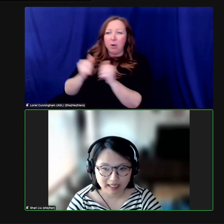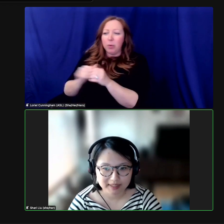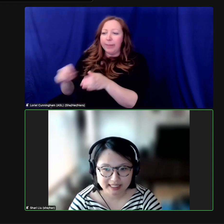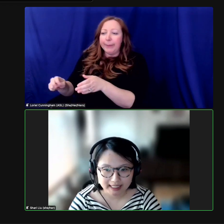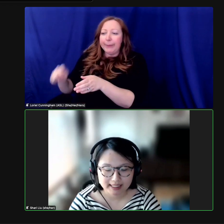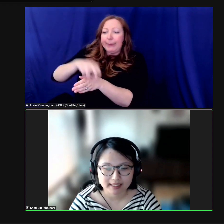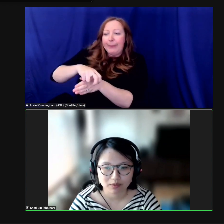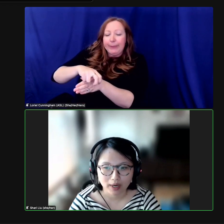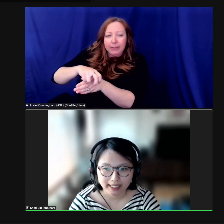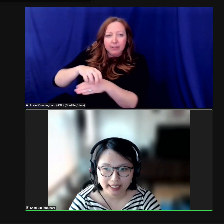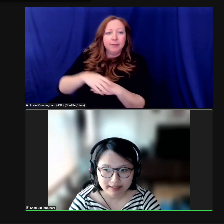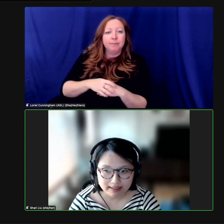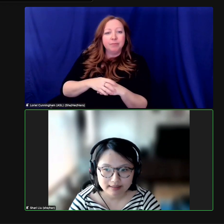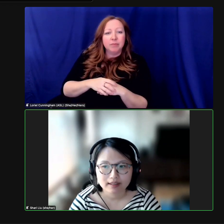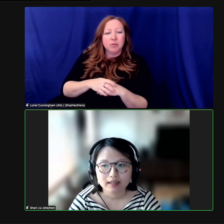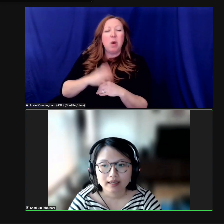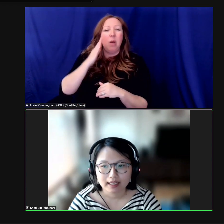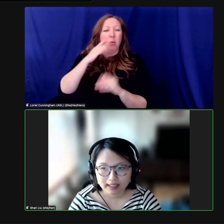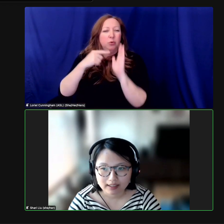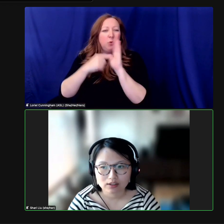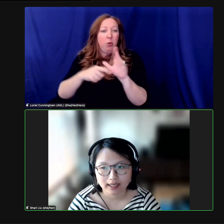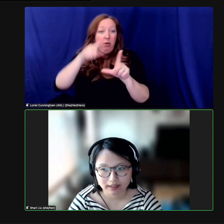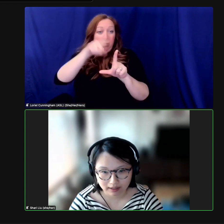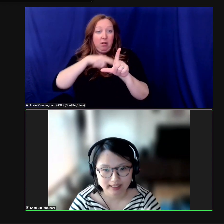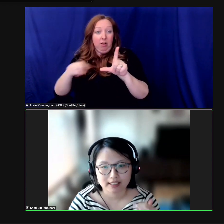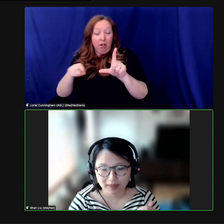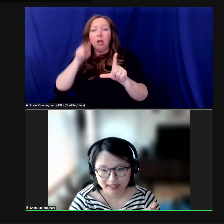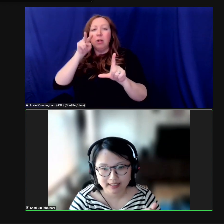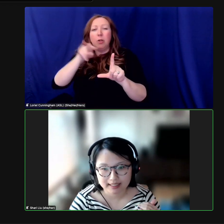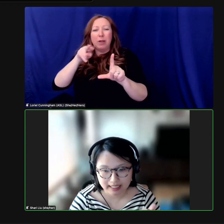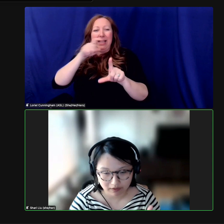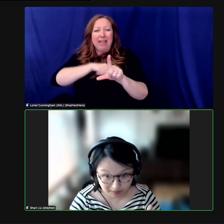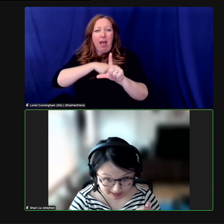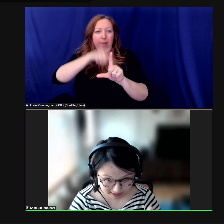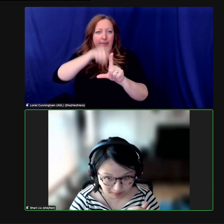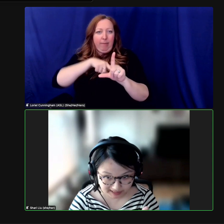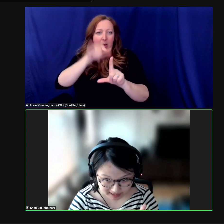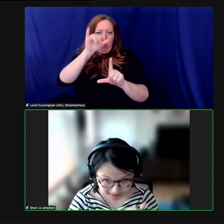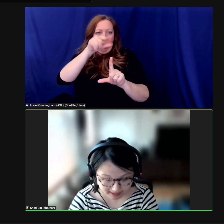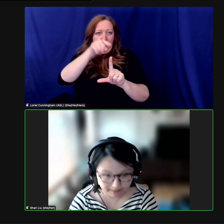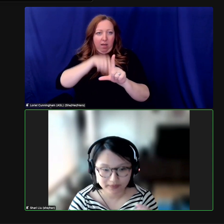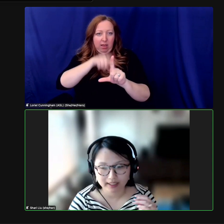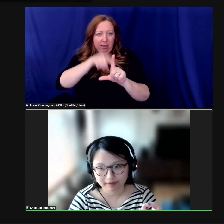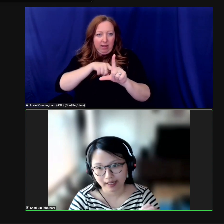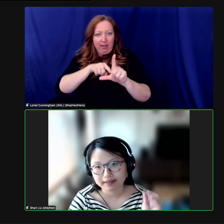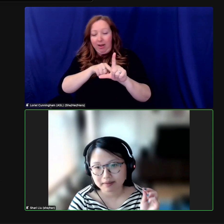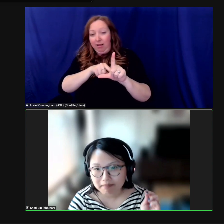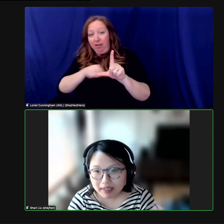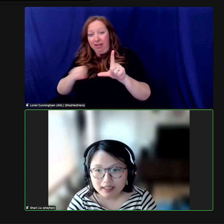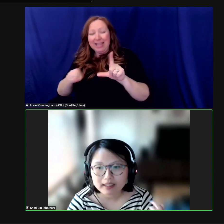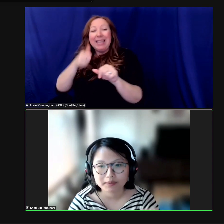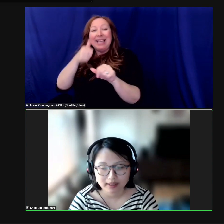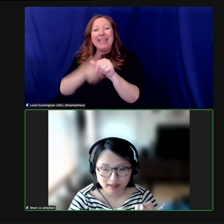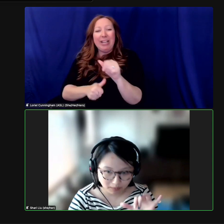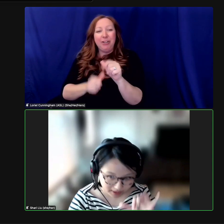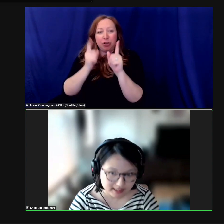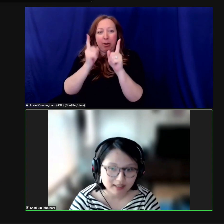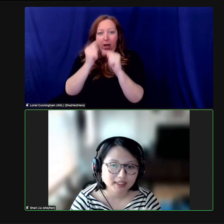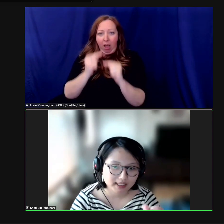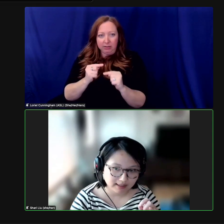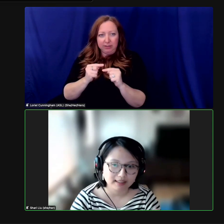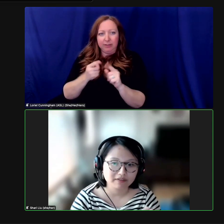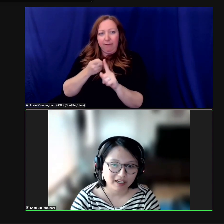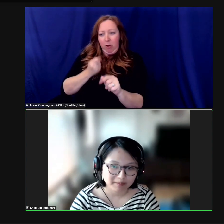where looking time in seconds is on the y-axis, and each line across these boxes is data from a single participant, and I've got the mean and the